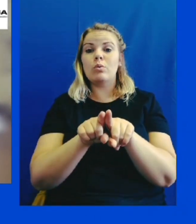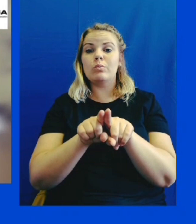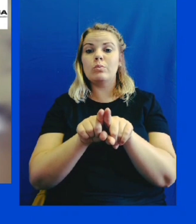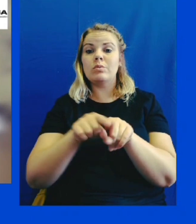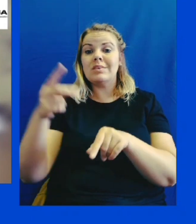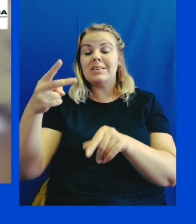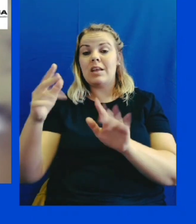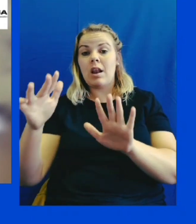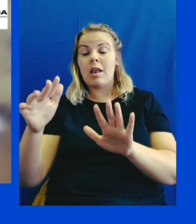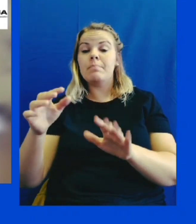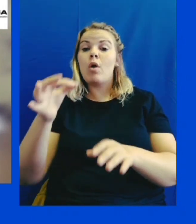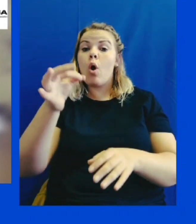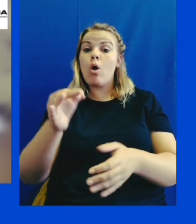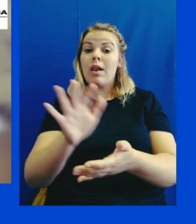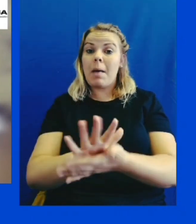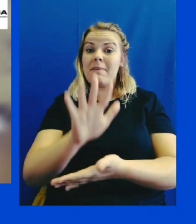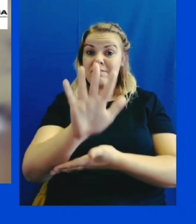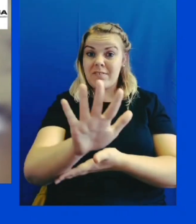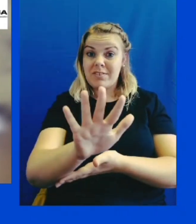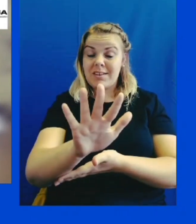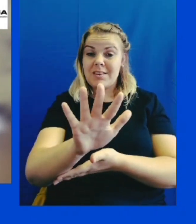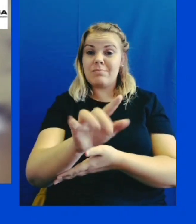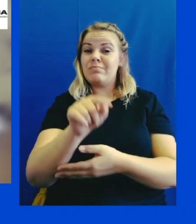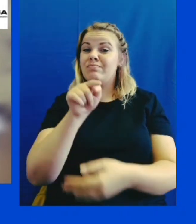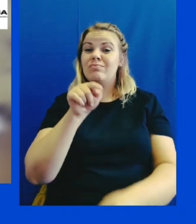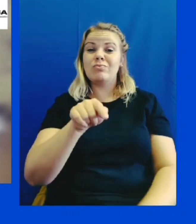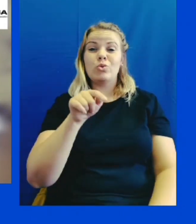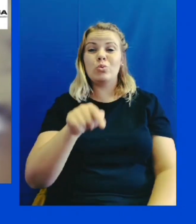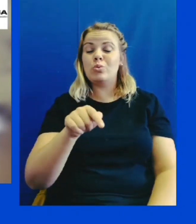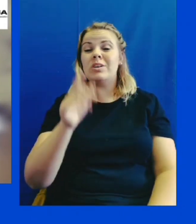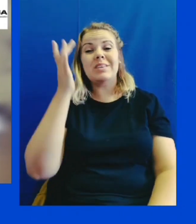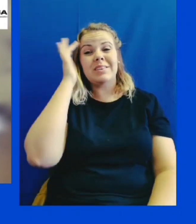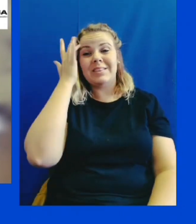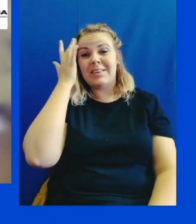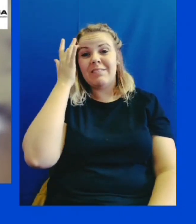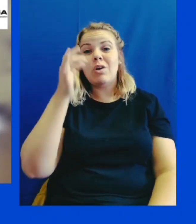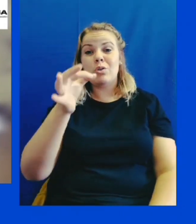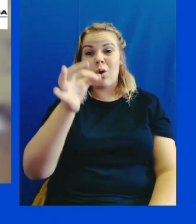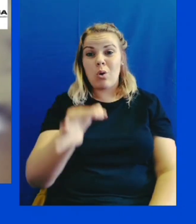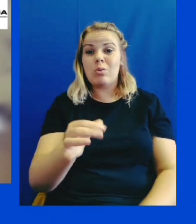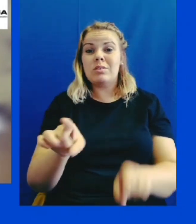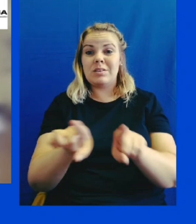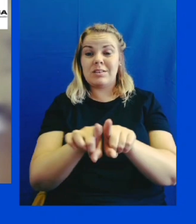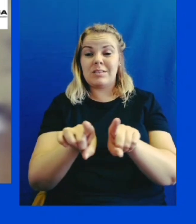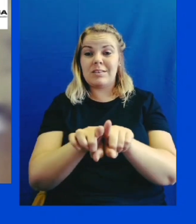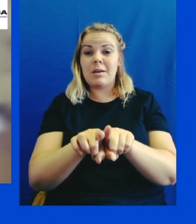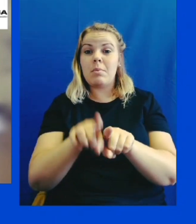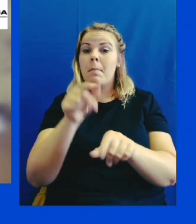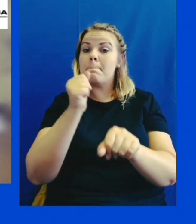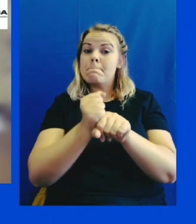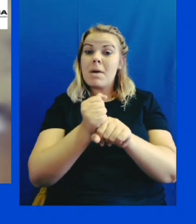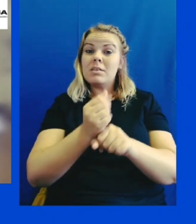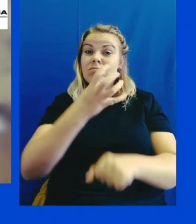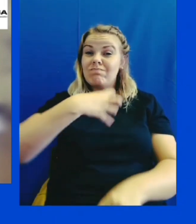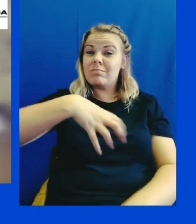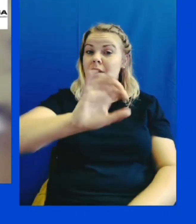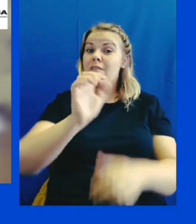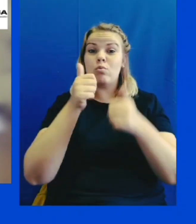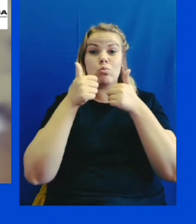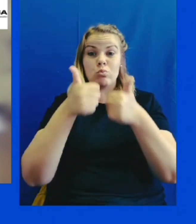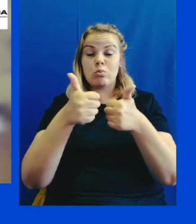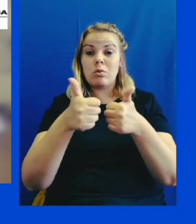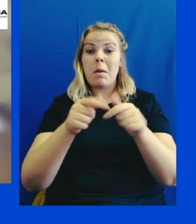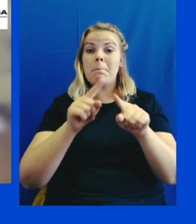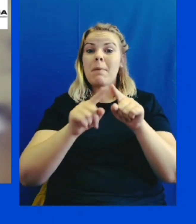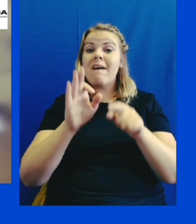nine, you've got number 15. Also a tough hole. Tough. You've got to get a good drive away, and even then, you've